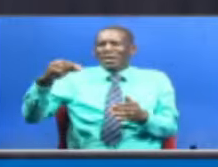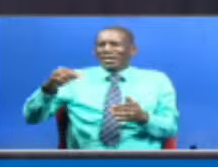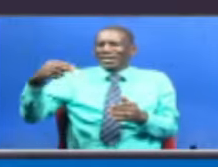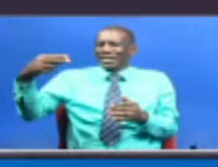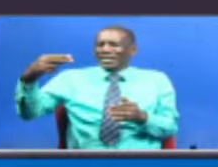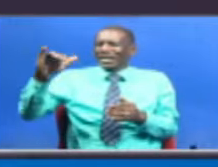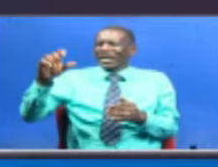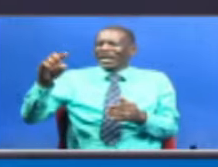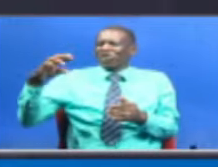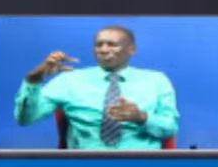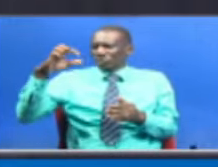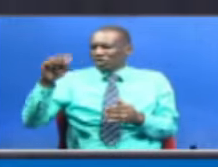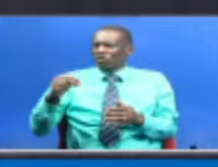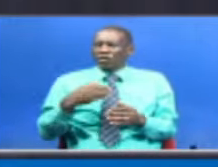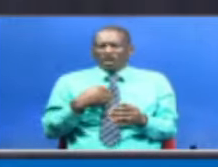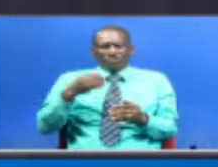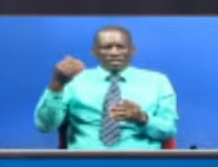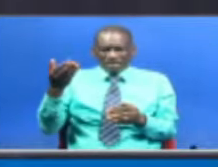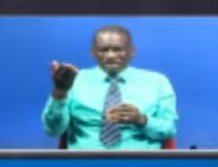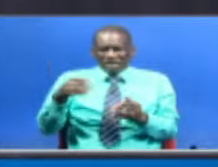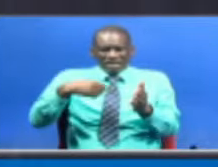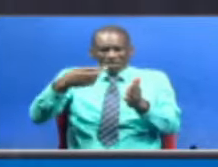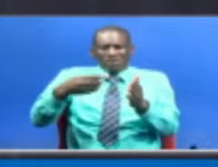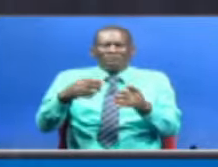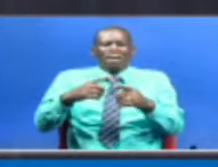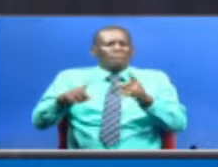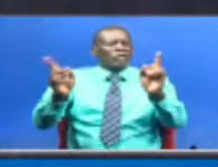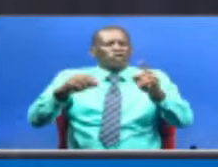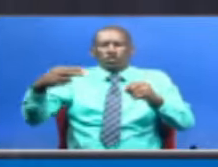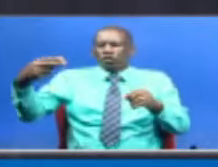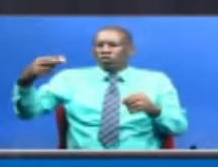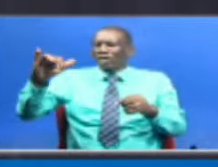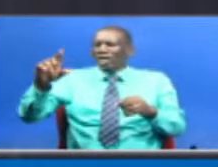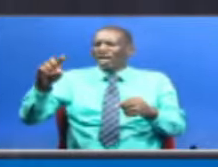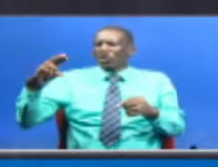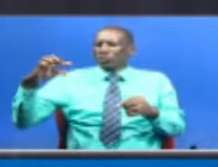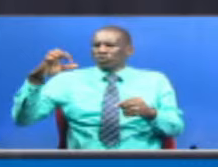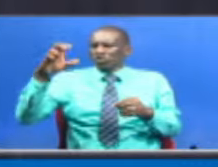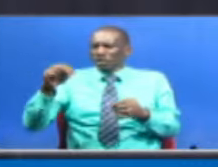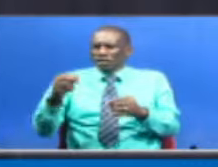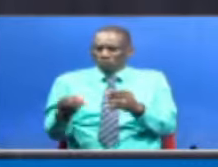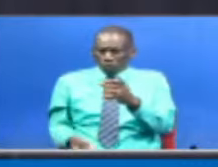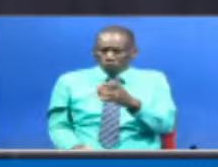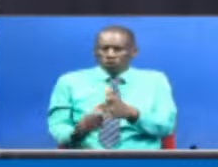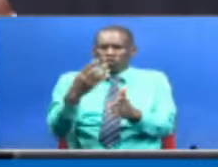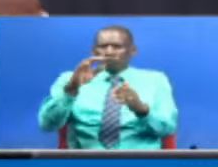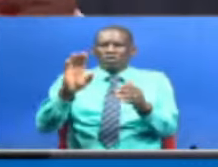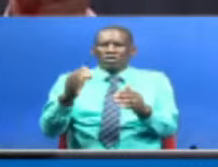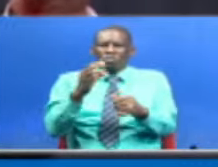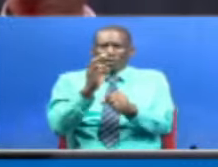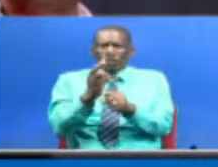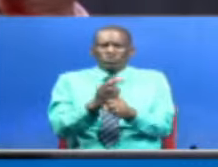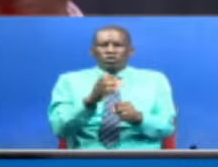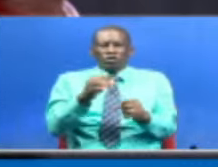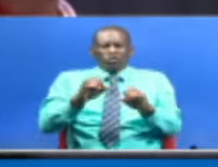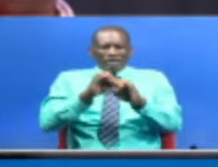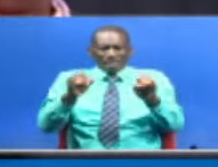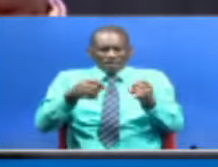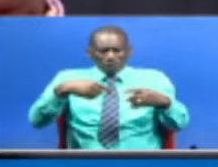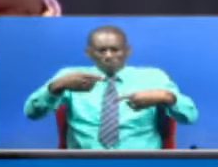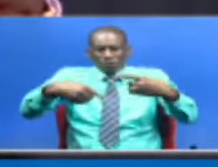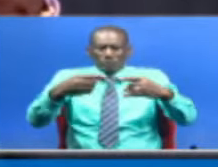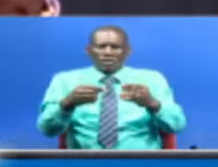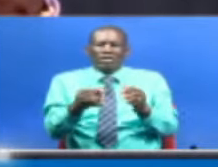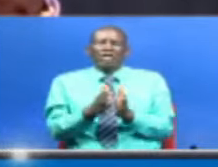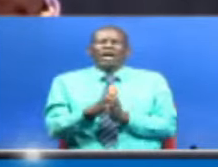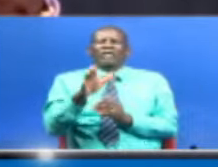in the industry today, but it is not hydrogen which is developed using a clean process. And then